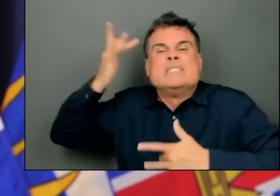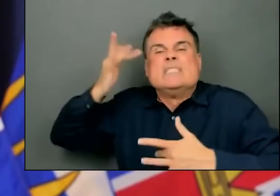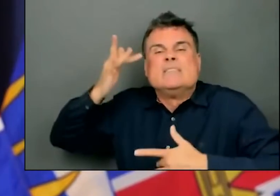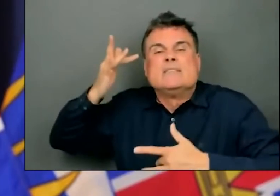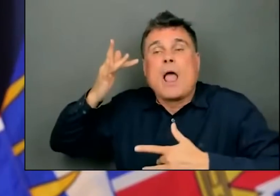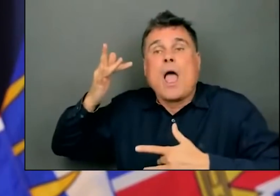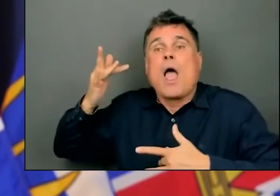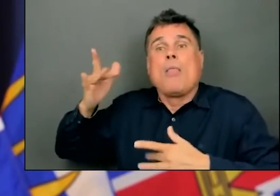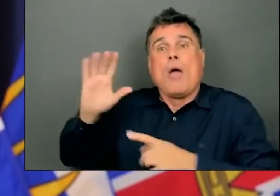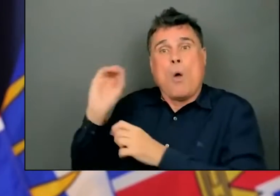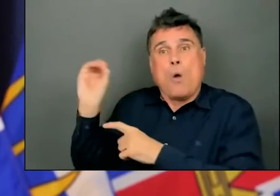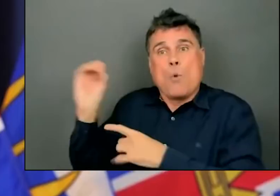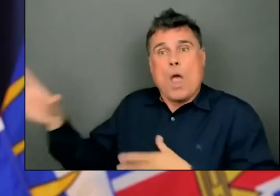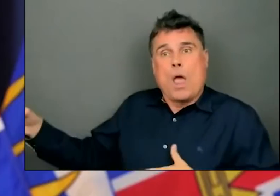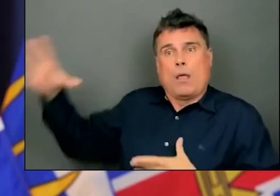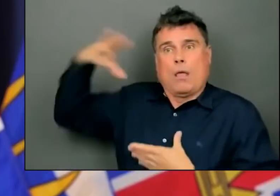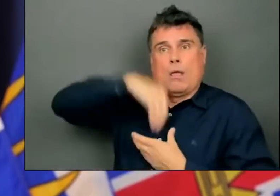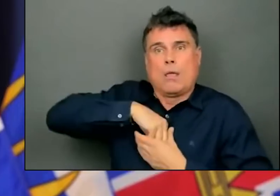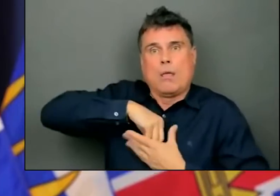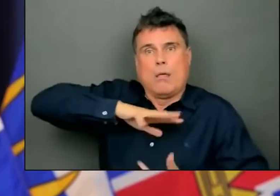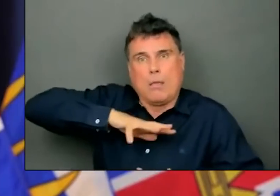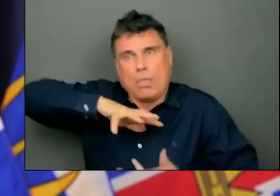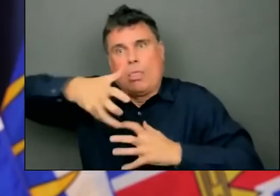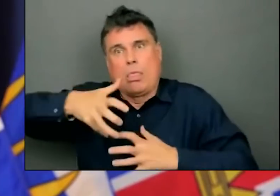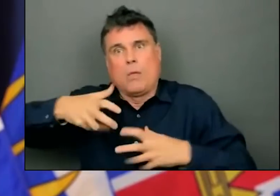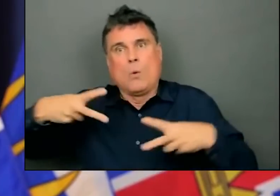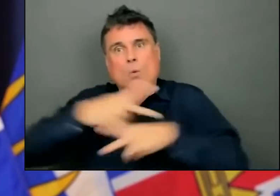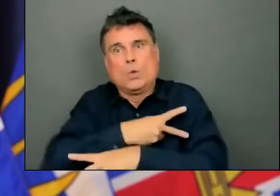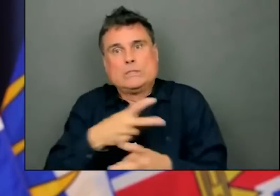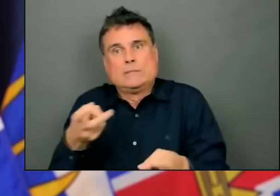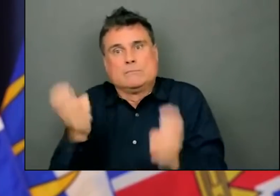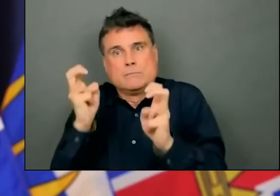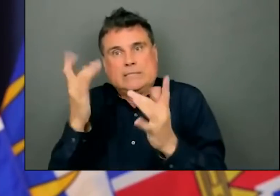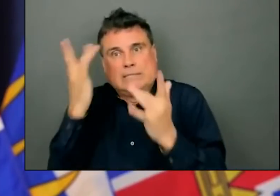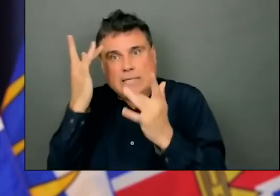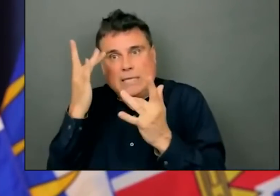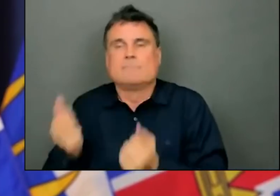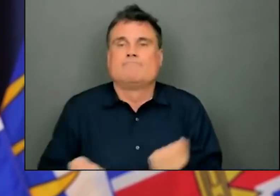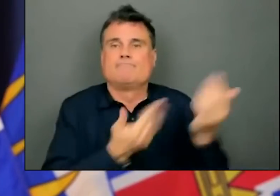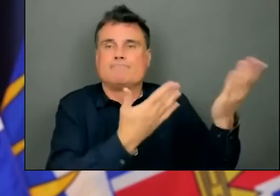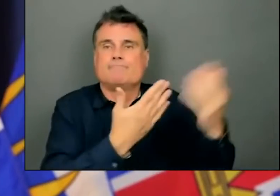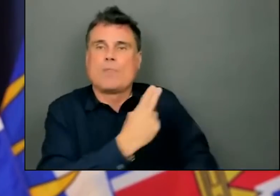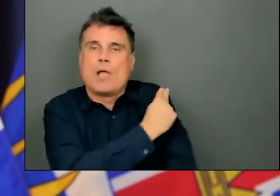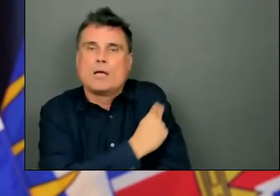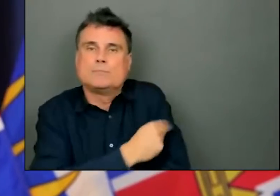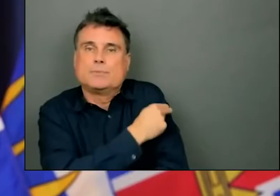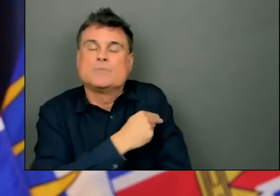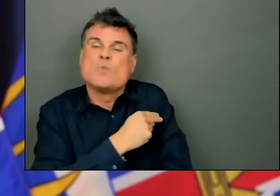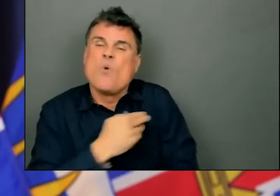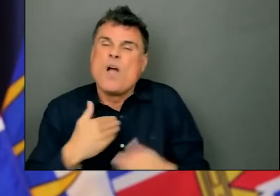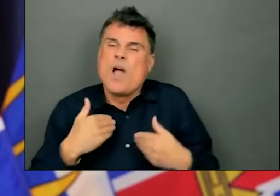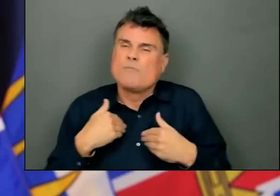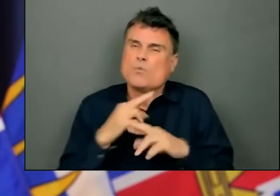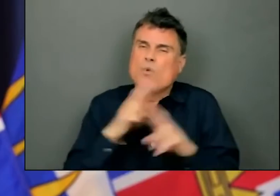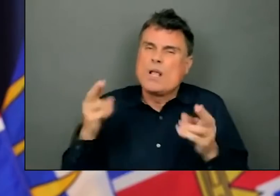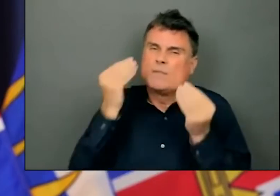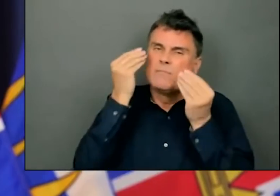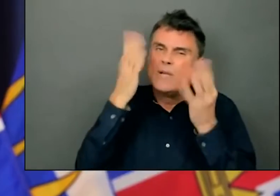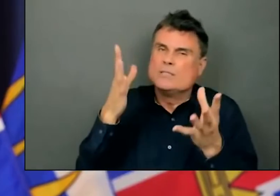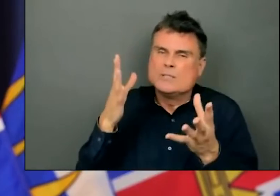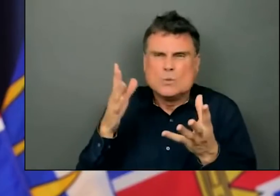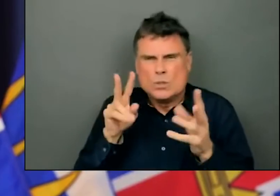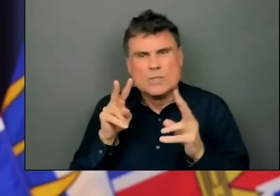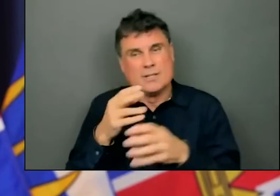is important to protect children, and now we have a lot of information about how well these vaccines work and how safe they are.